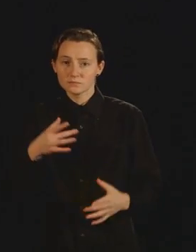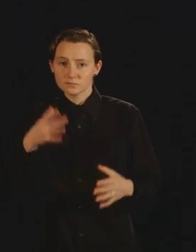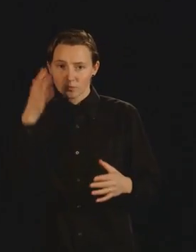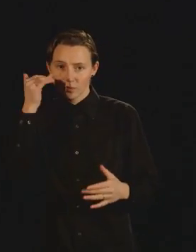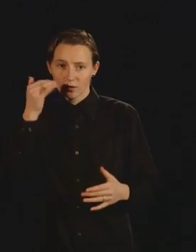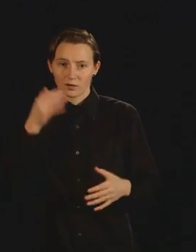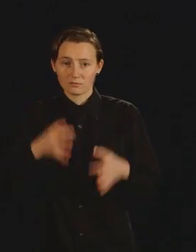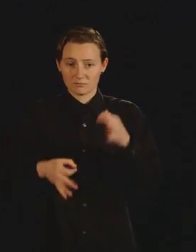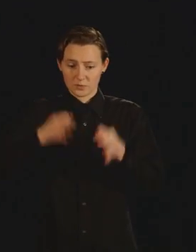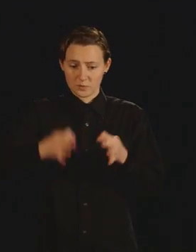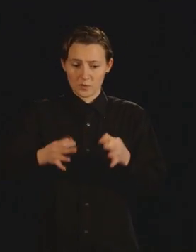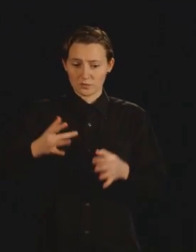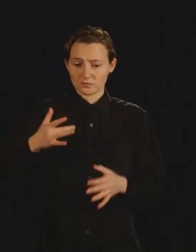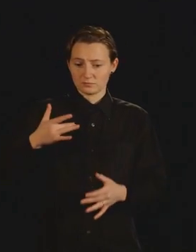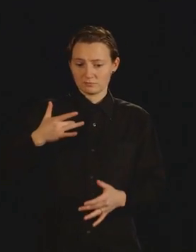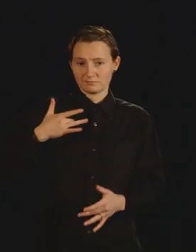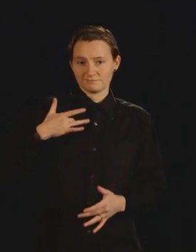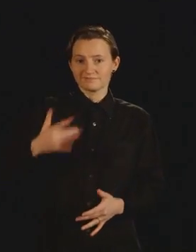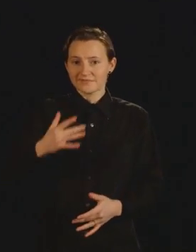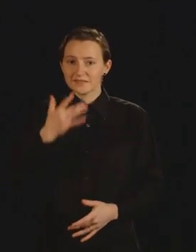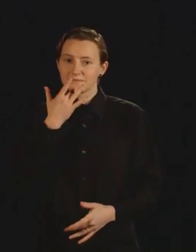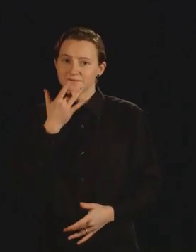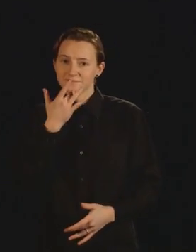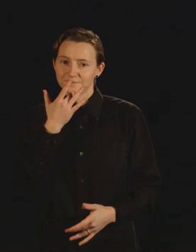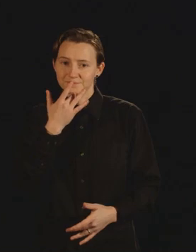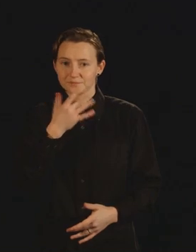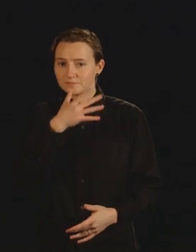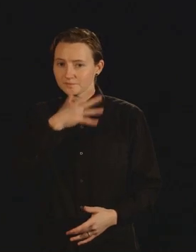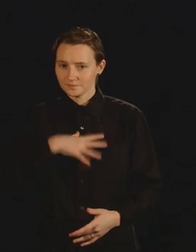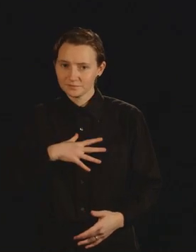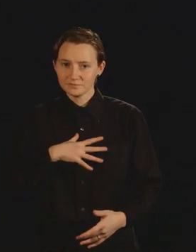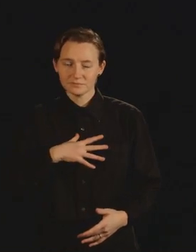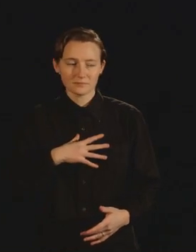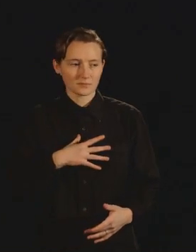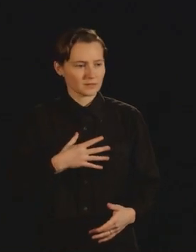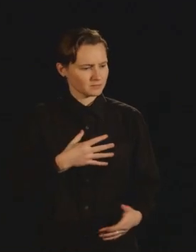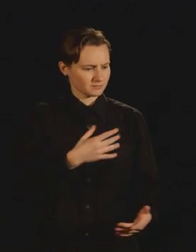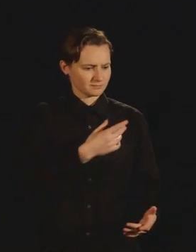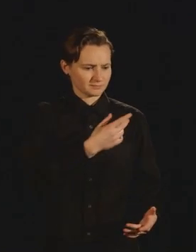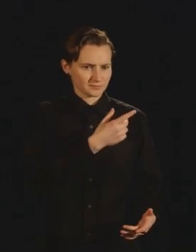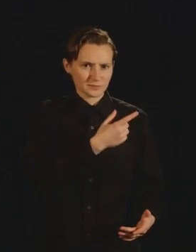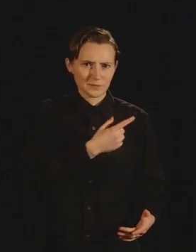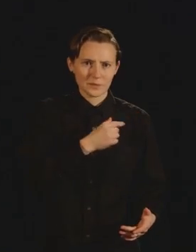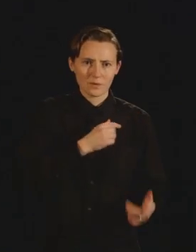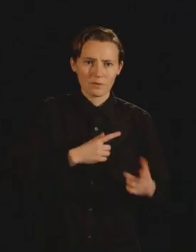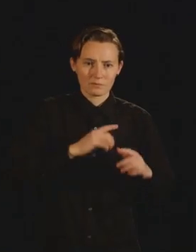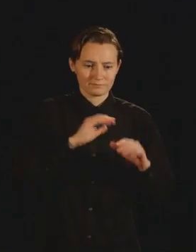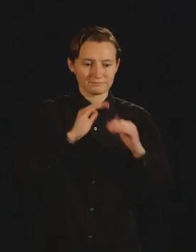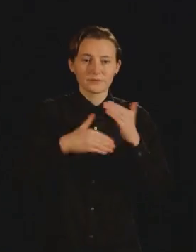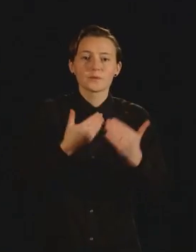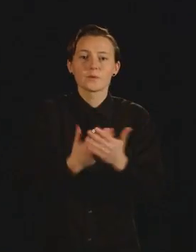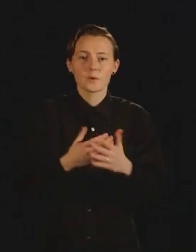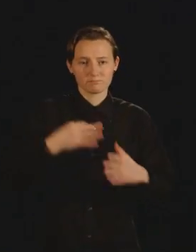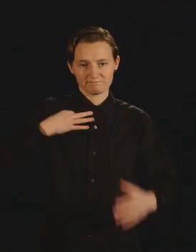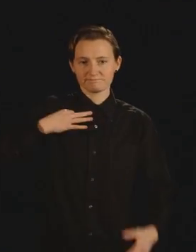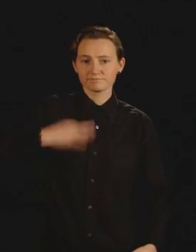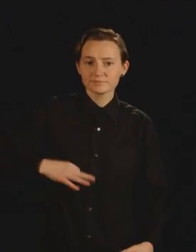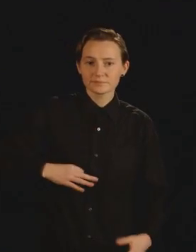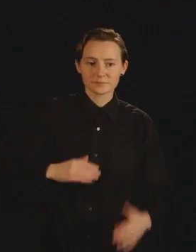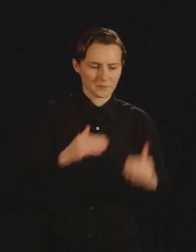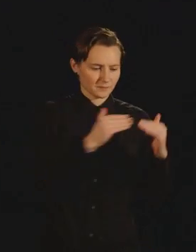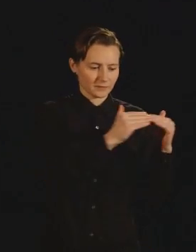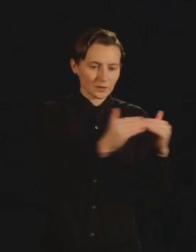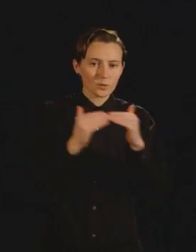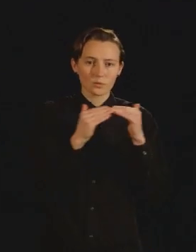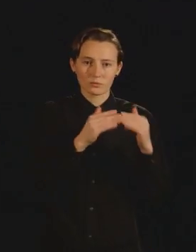benefited from their dad having equal access, primacy, and time with them. He